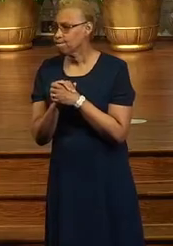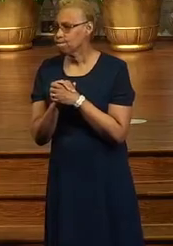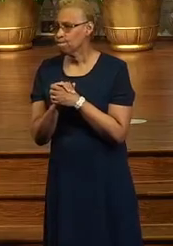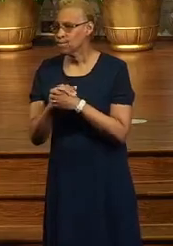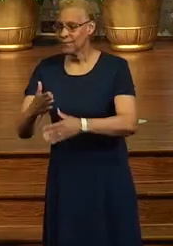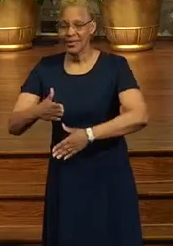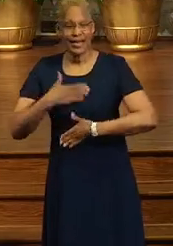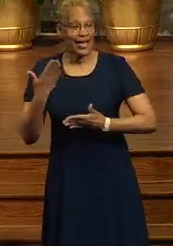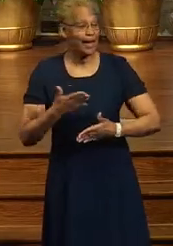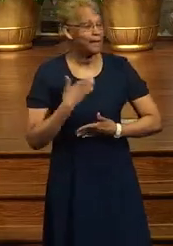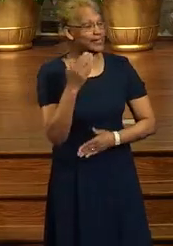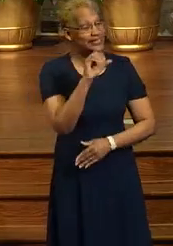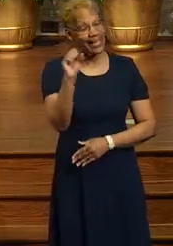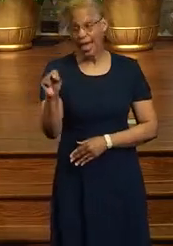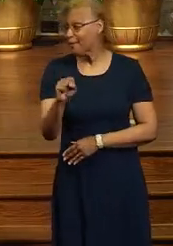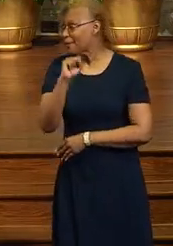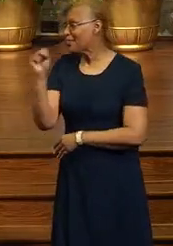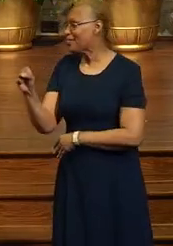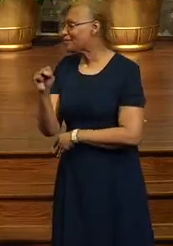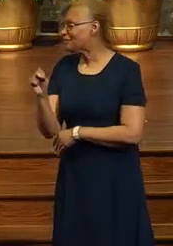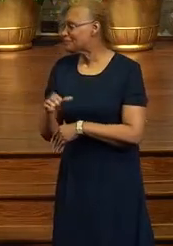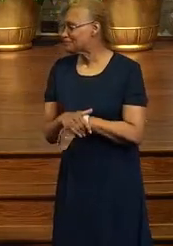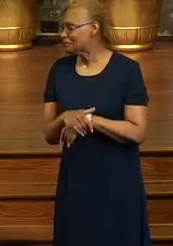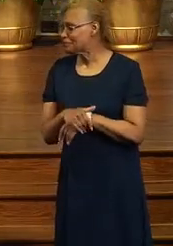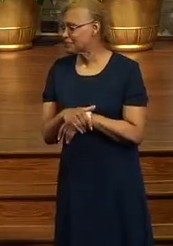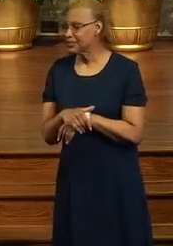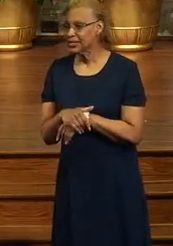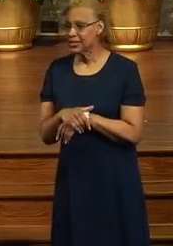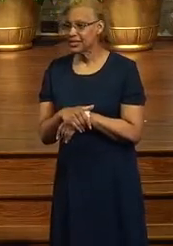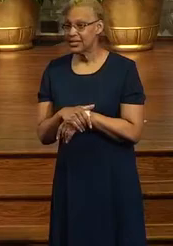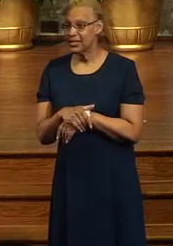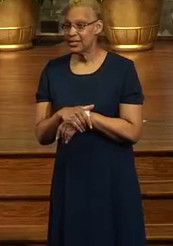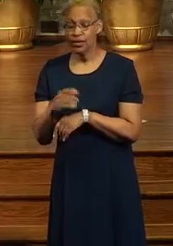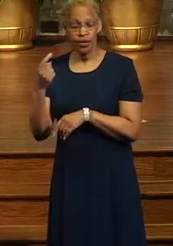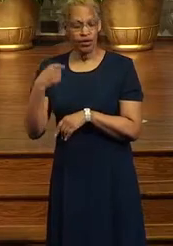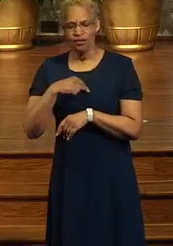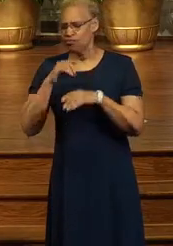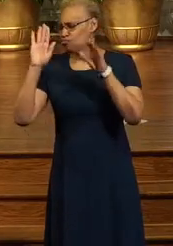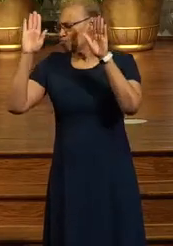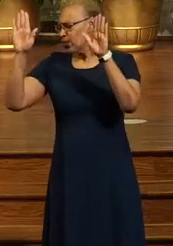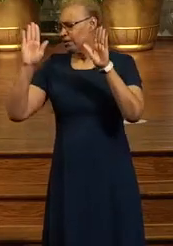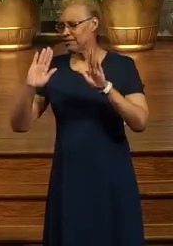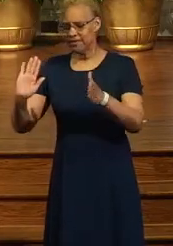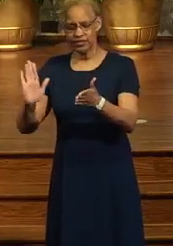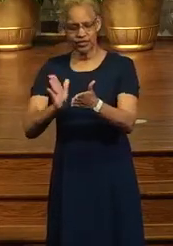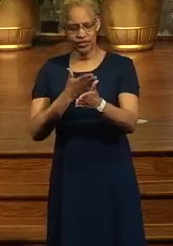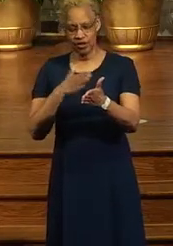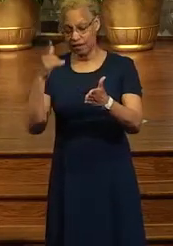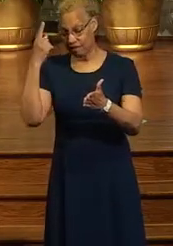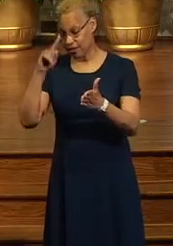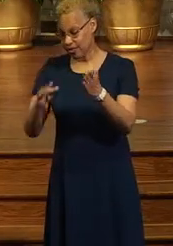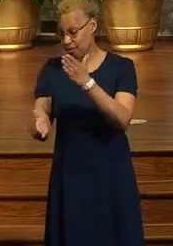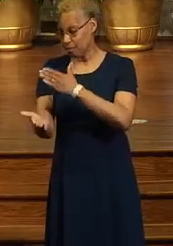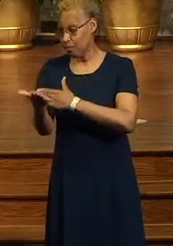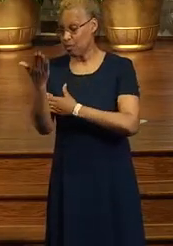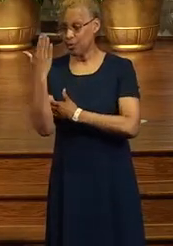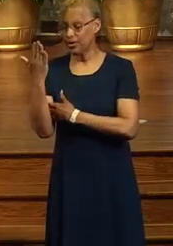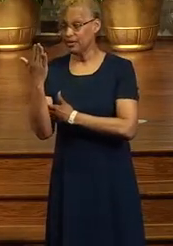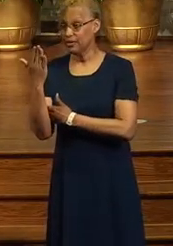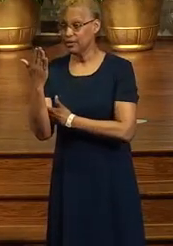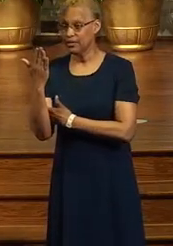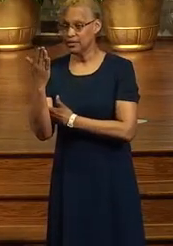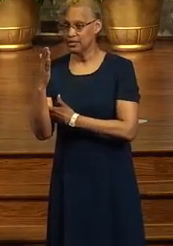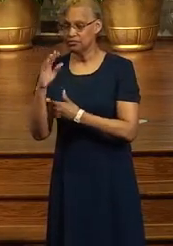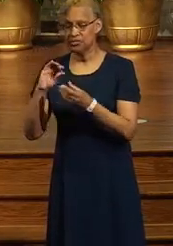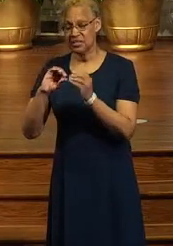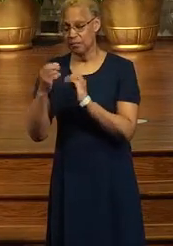Happy Sabbath again, church. We've got a wonderful song. It's going to be our morning hymn today. It's the hymn